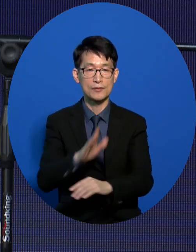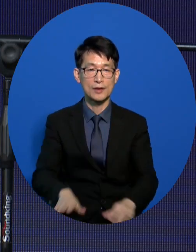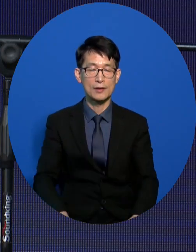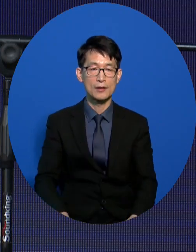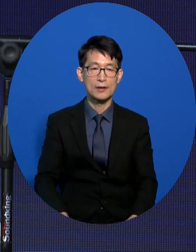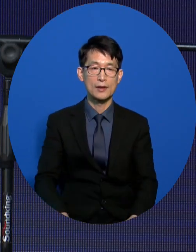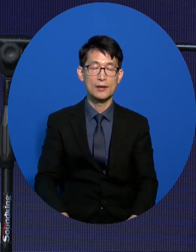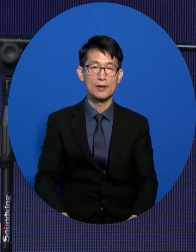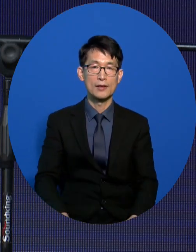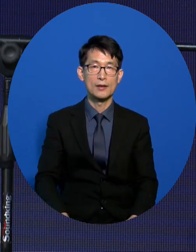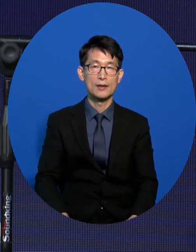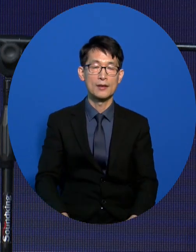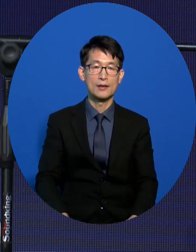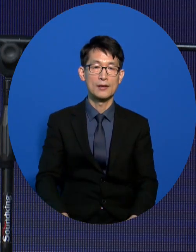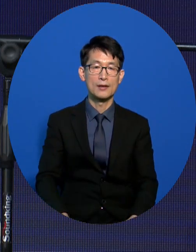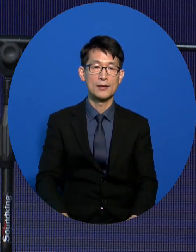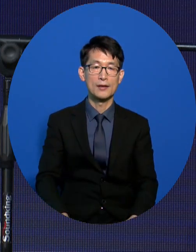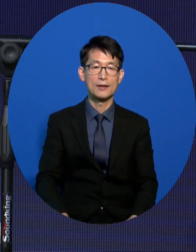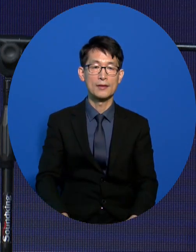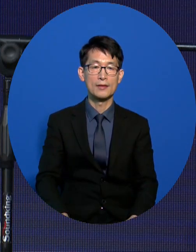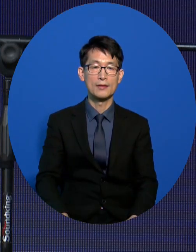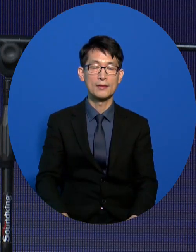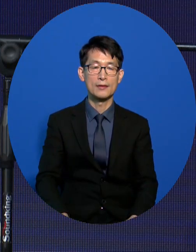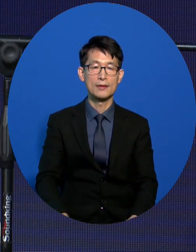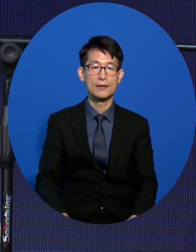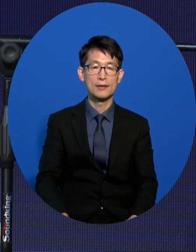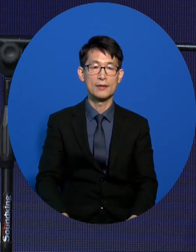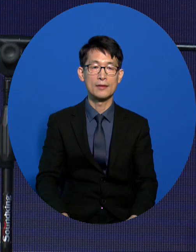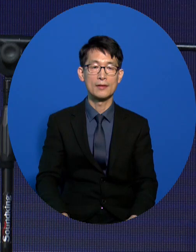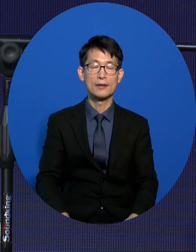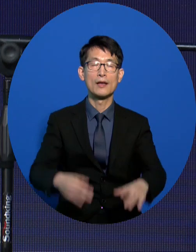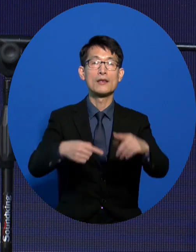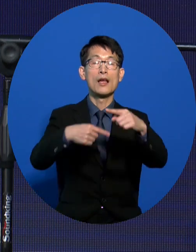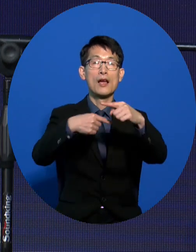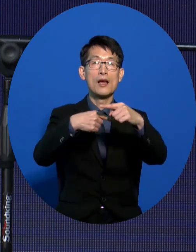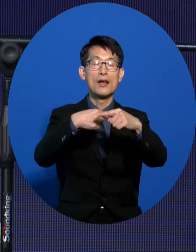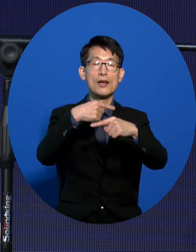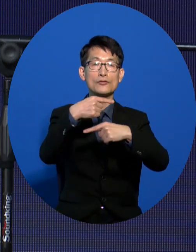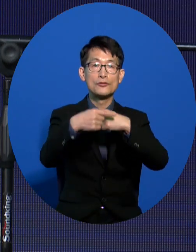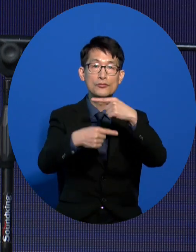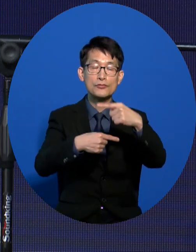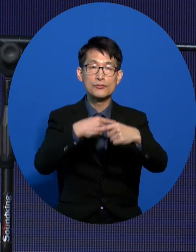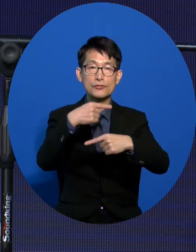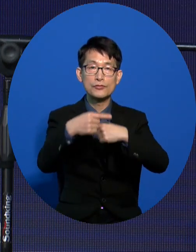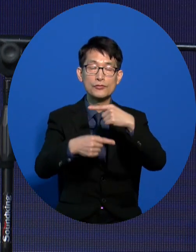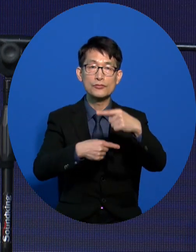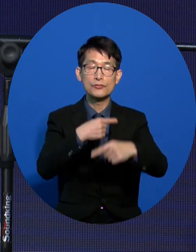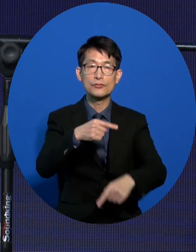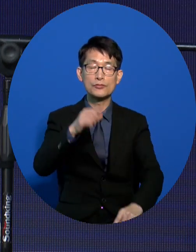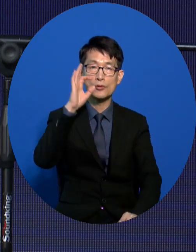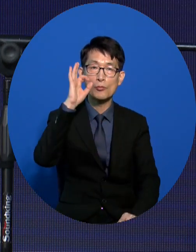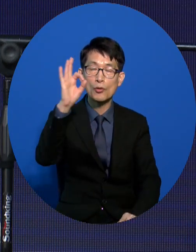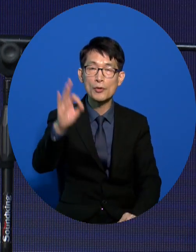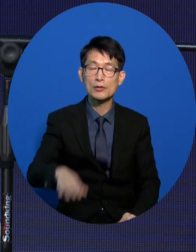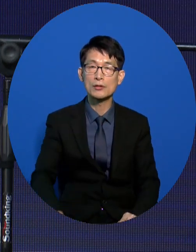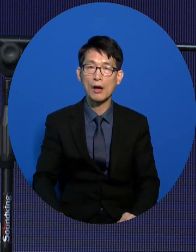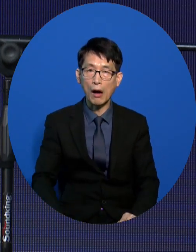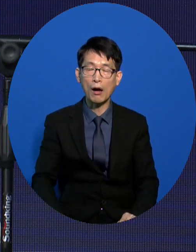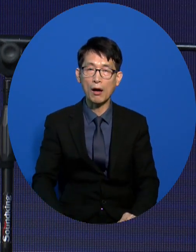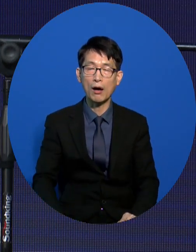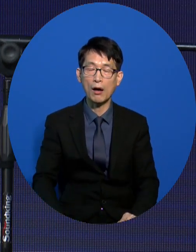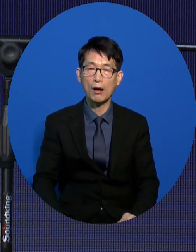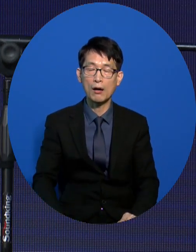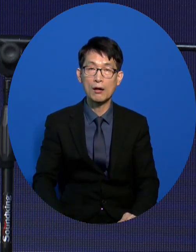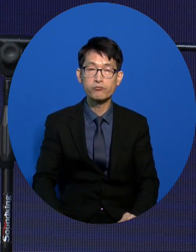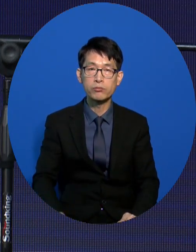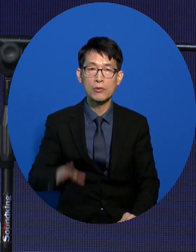of Culture and Sports. And this is an online education course. But while coaching is being